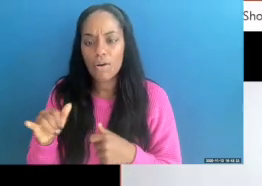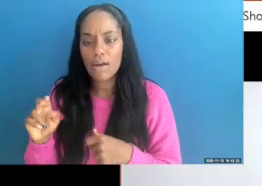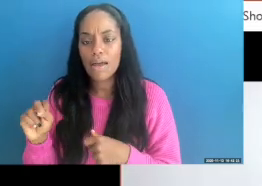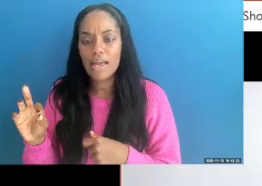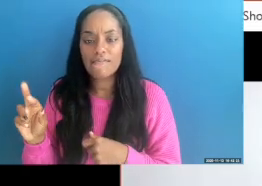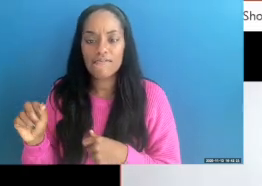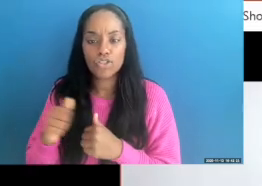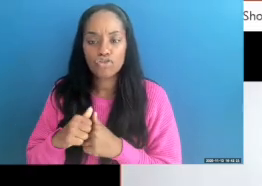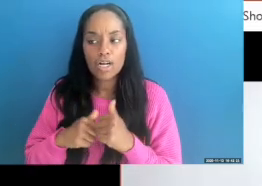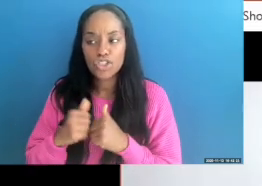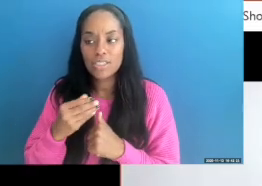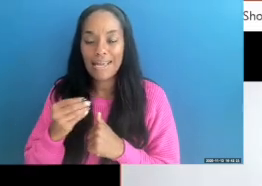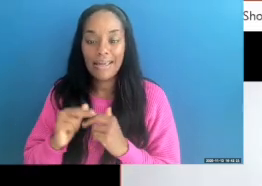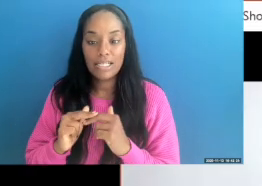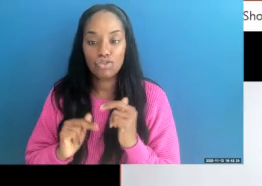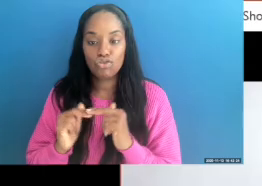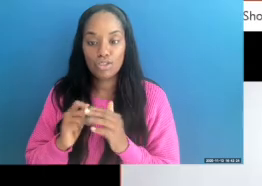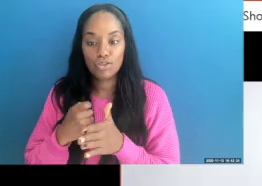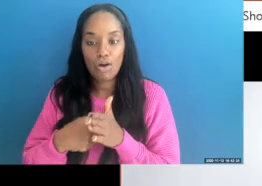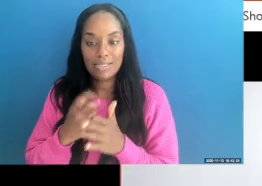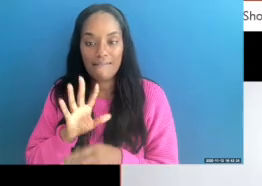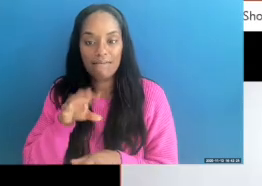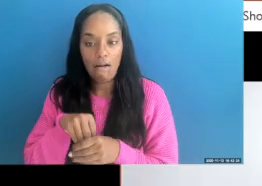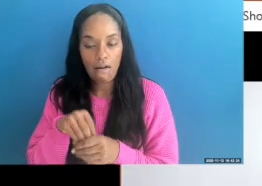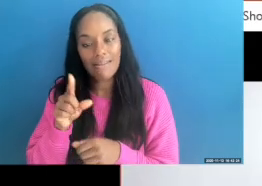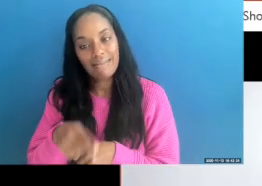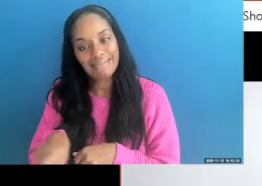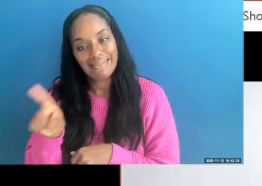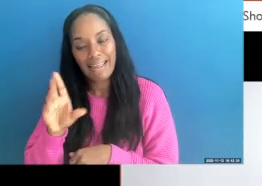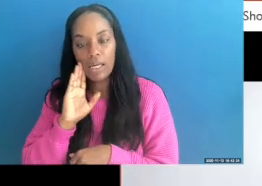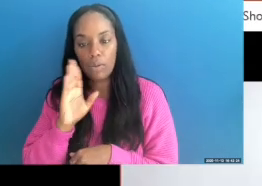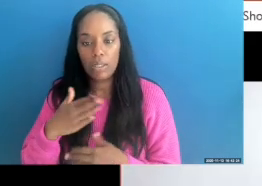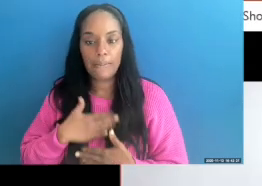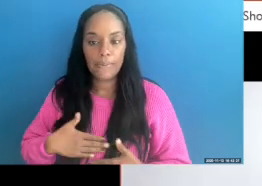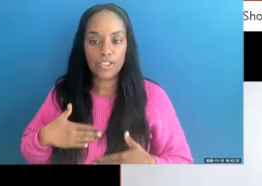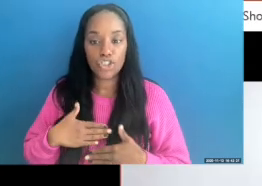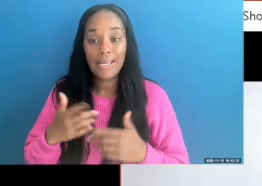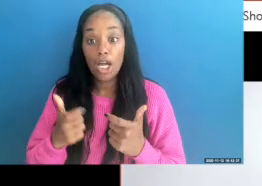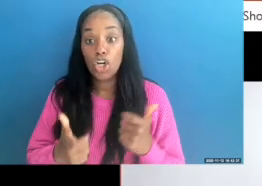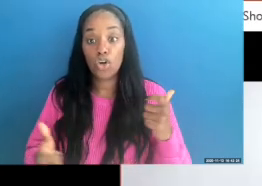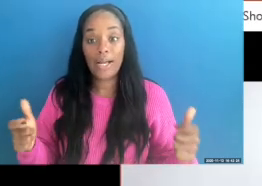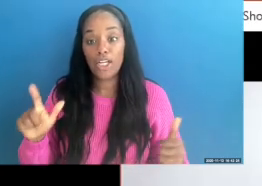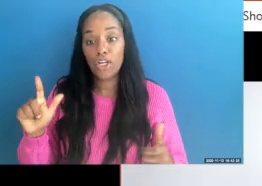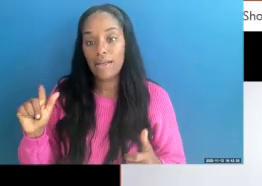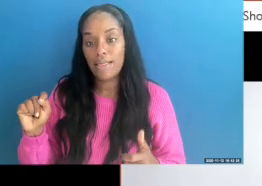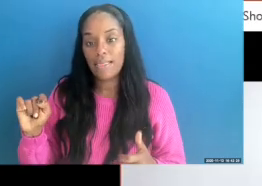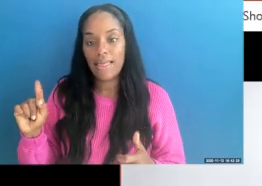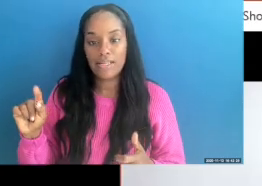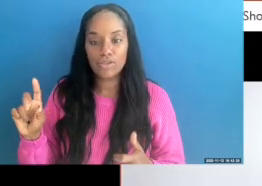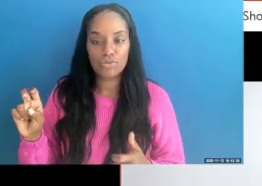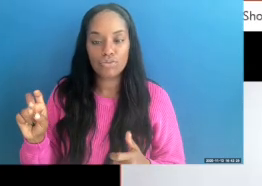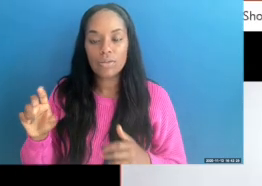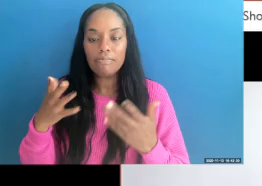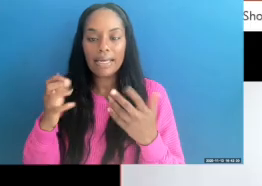consider electrical infrastructure and construction costs that go into it now. They would really appreciate a